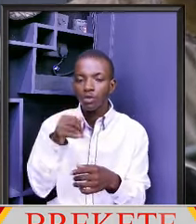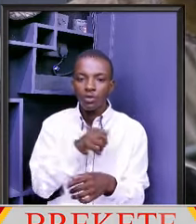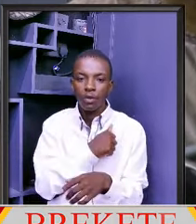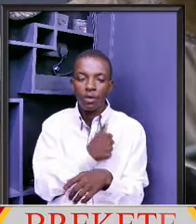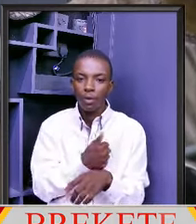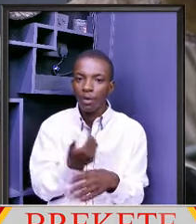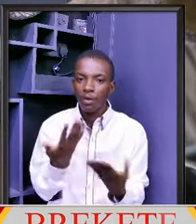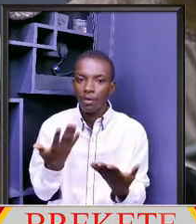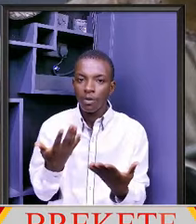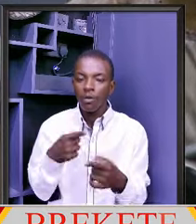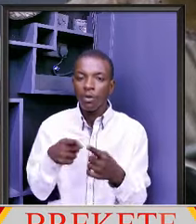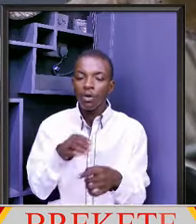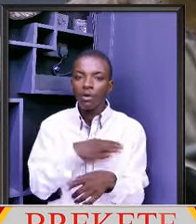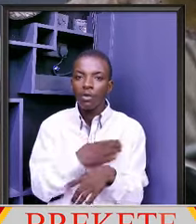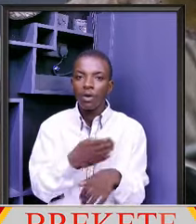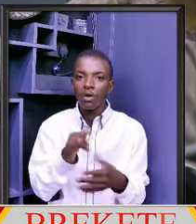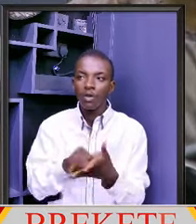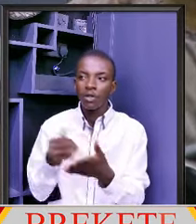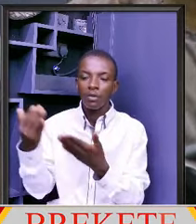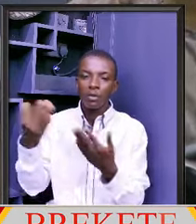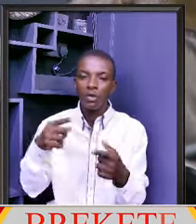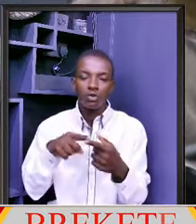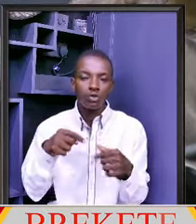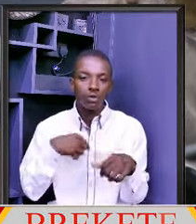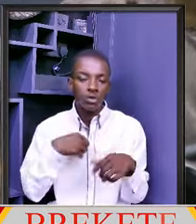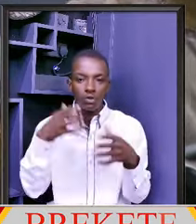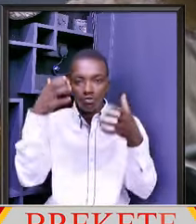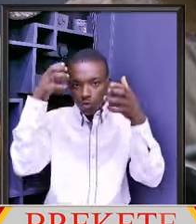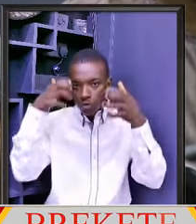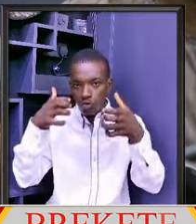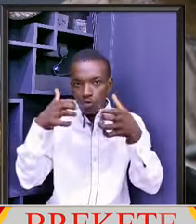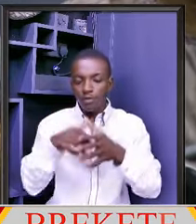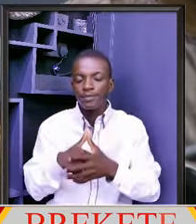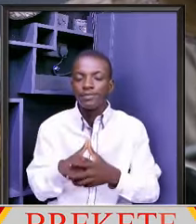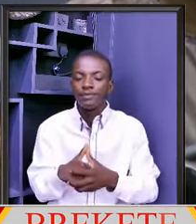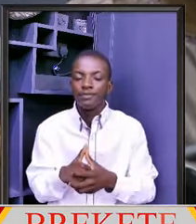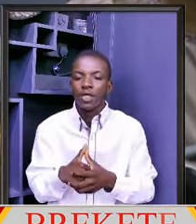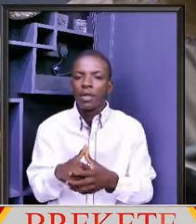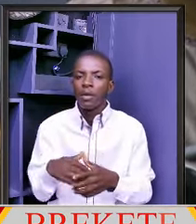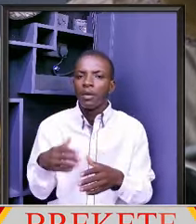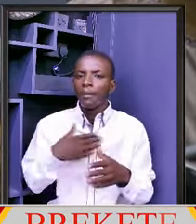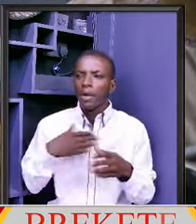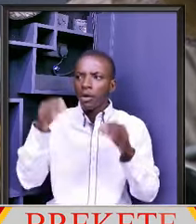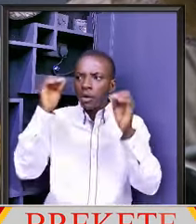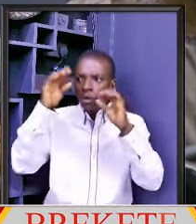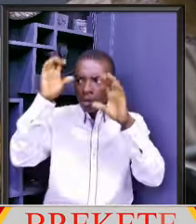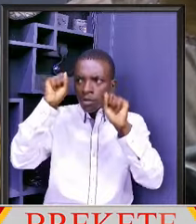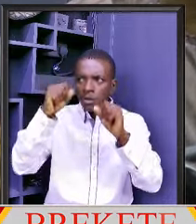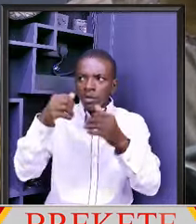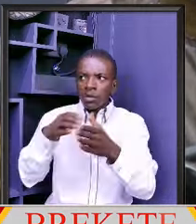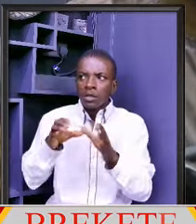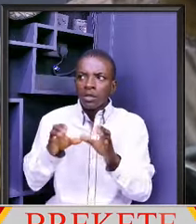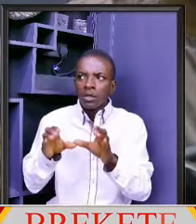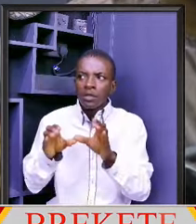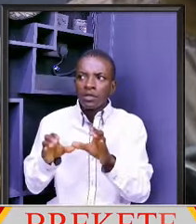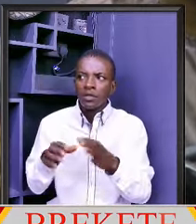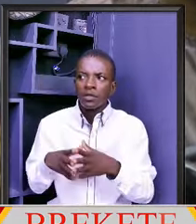power, mm-mm, but because of the power that brought me into this throne. My ordinary president, this is my certificate.